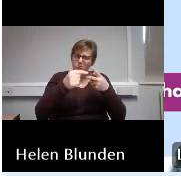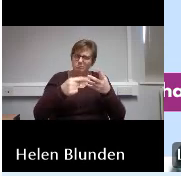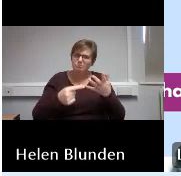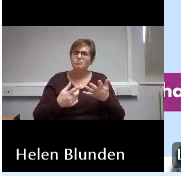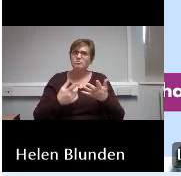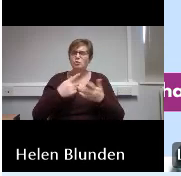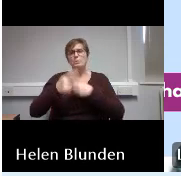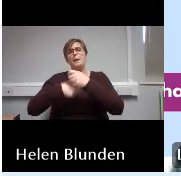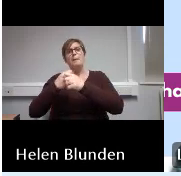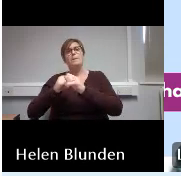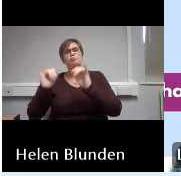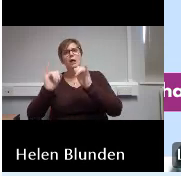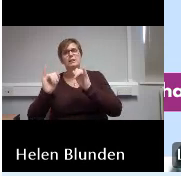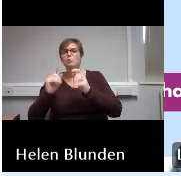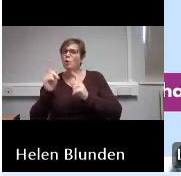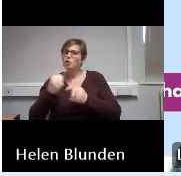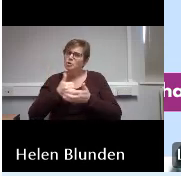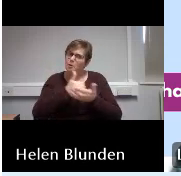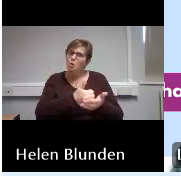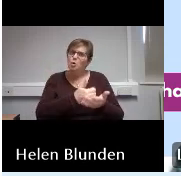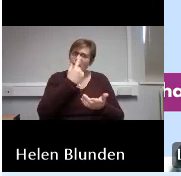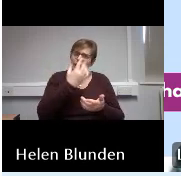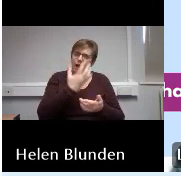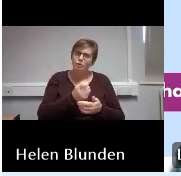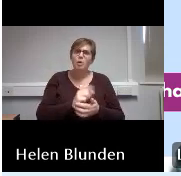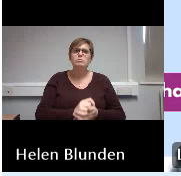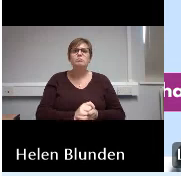support? In 2023, an